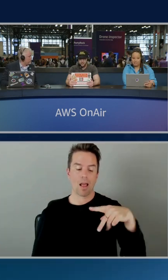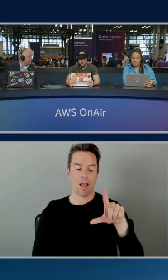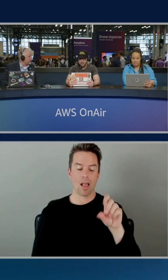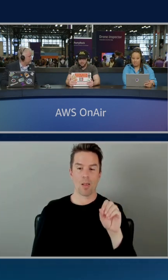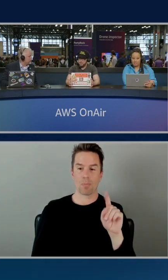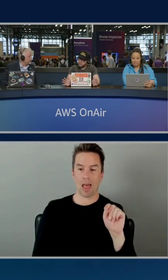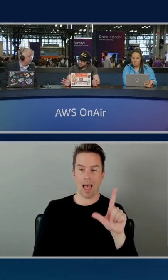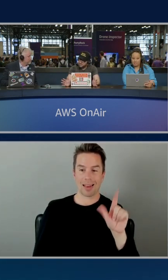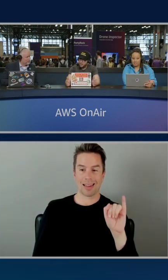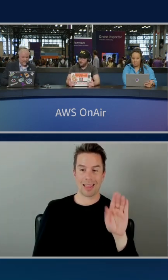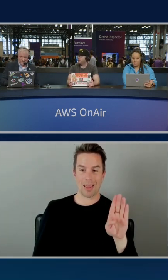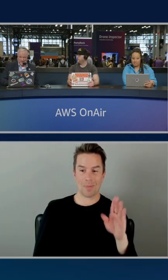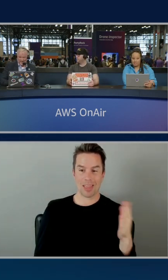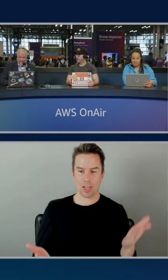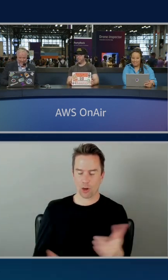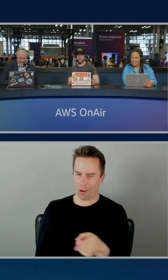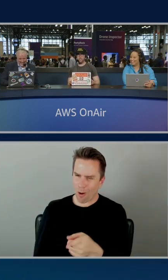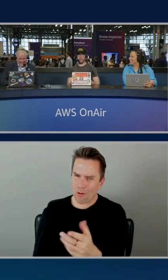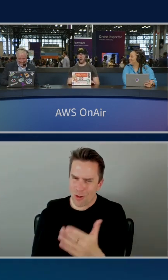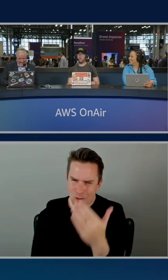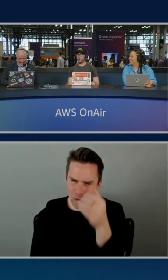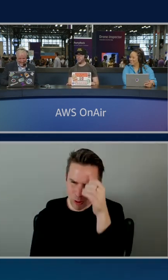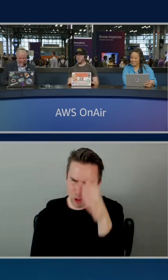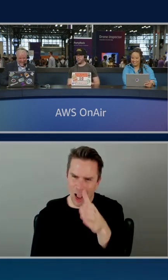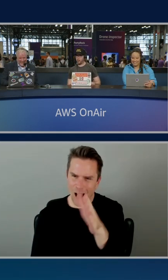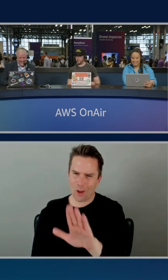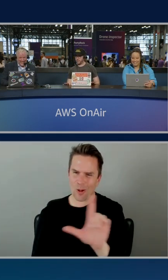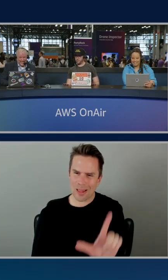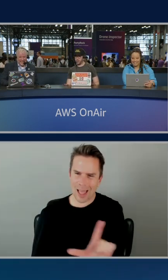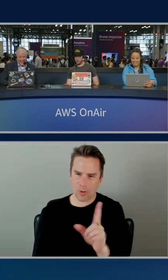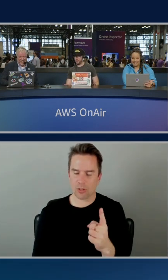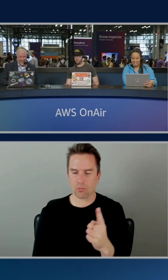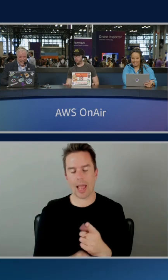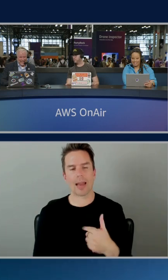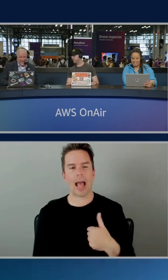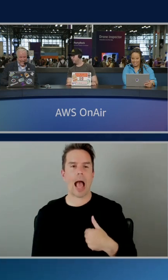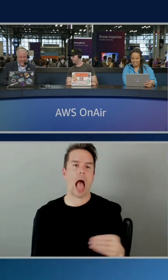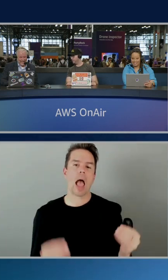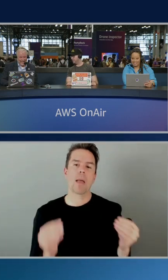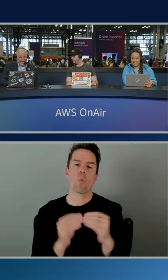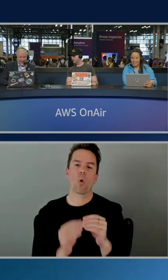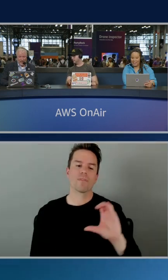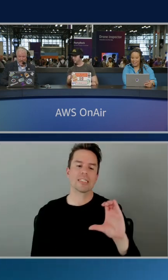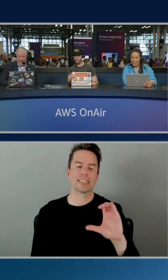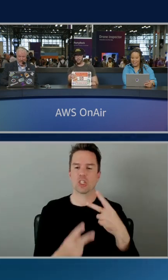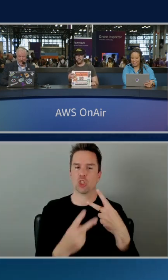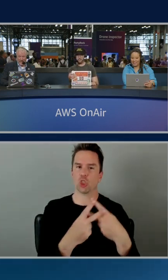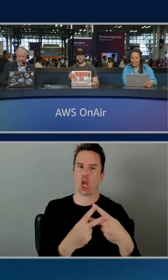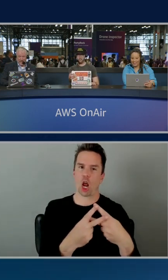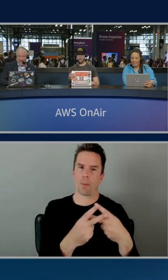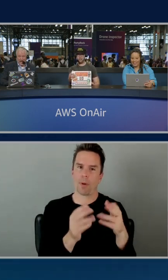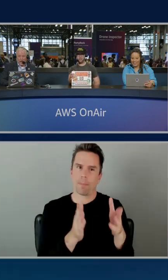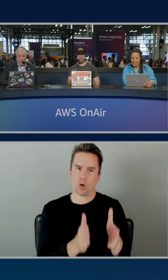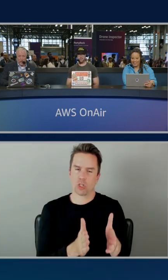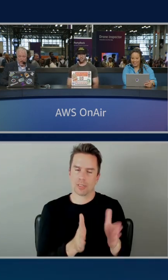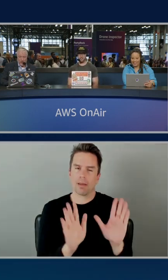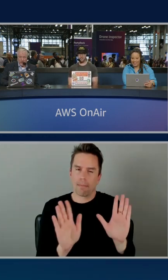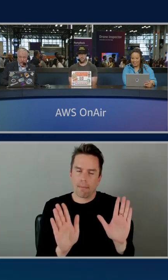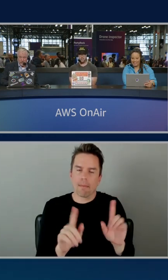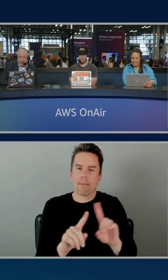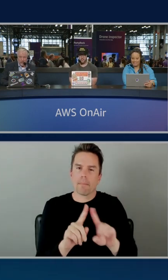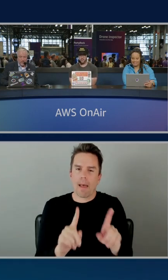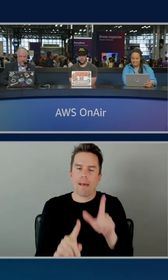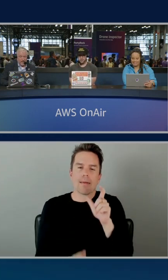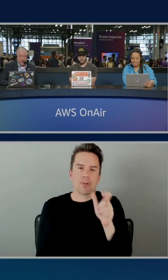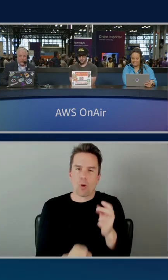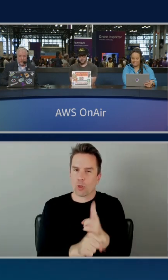your libraries. I know a little Python. I'm more of a C# dev, John, but please don't hold it against me. Okay. Well,